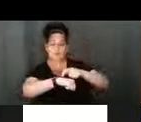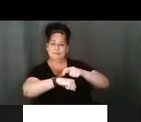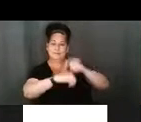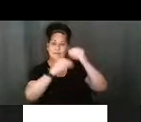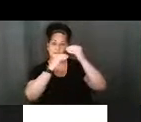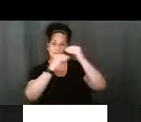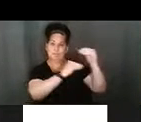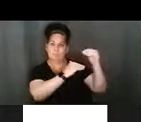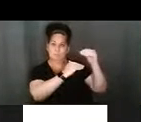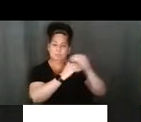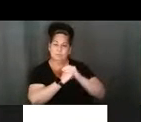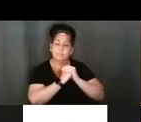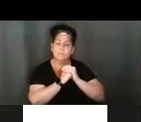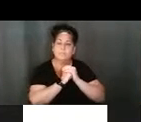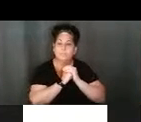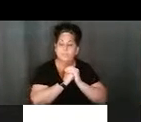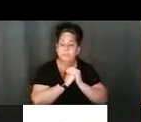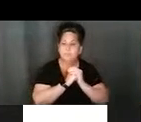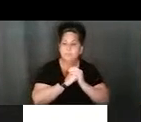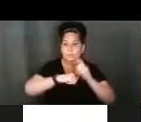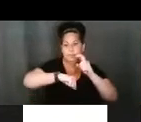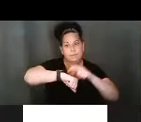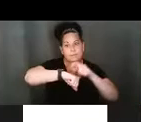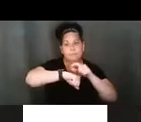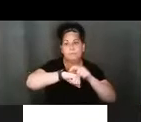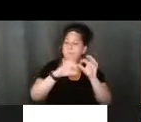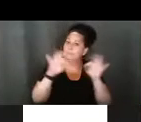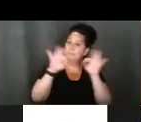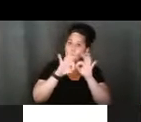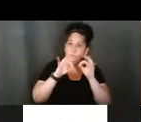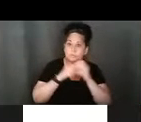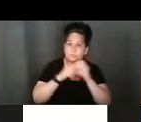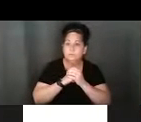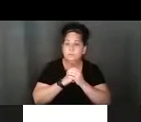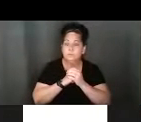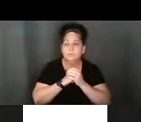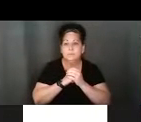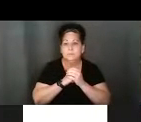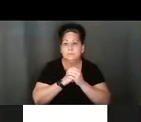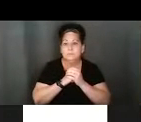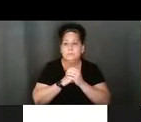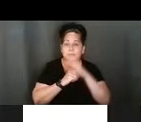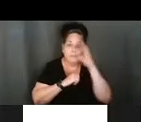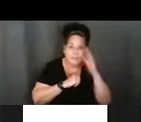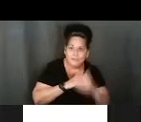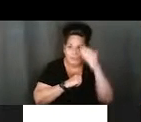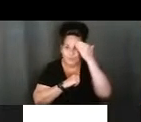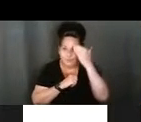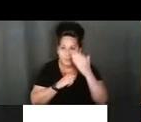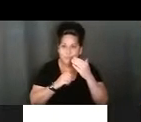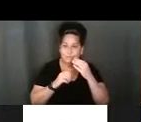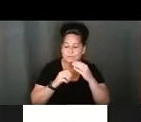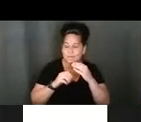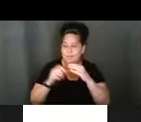your feedback. And so time is one of those things that, you know, it's a hit and miss, but we want to, if 11 o'clock